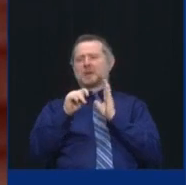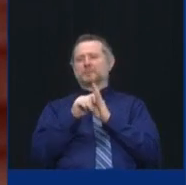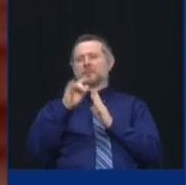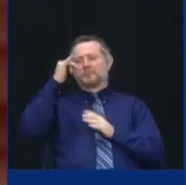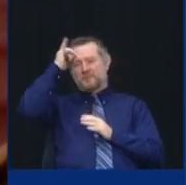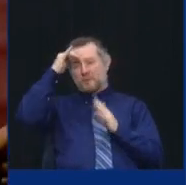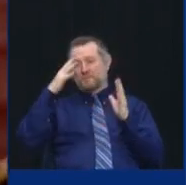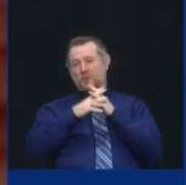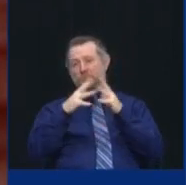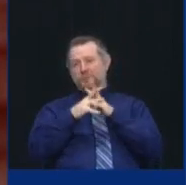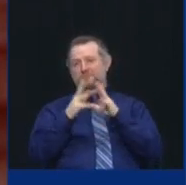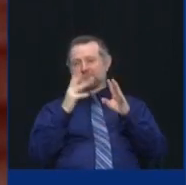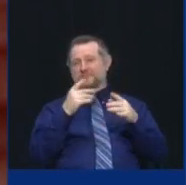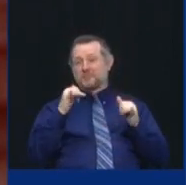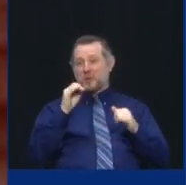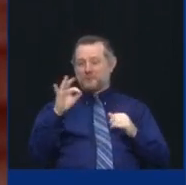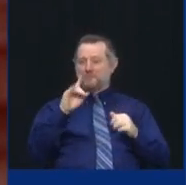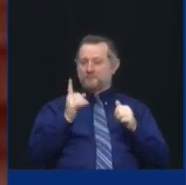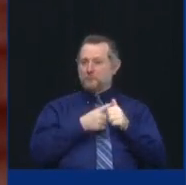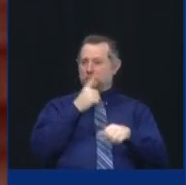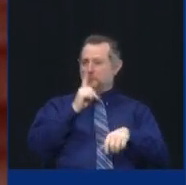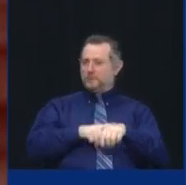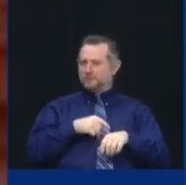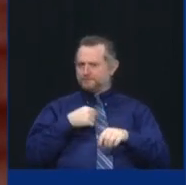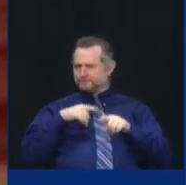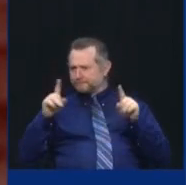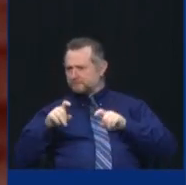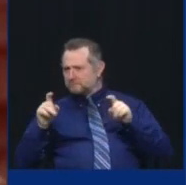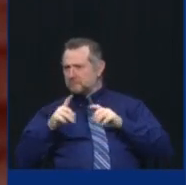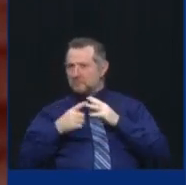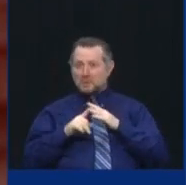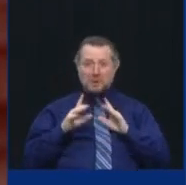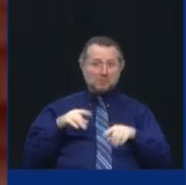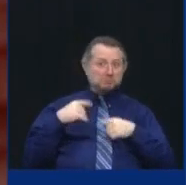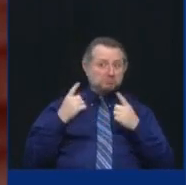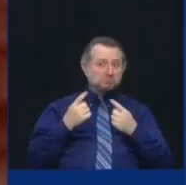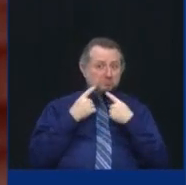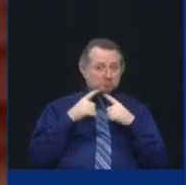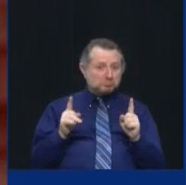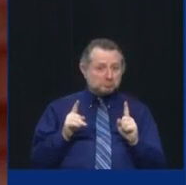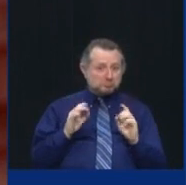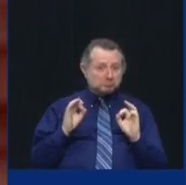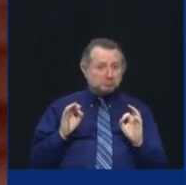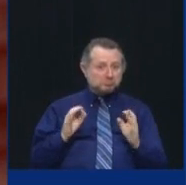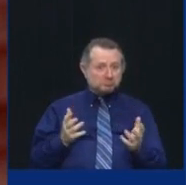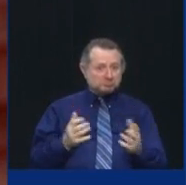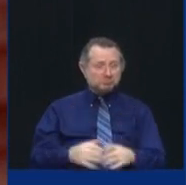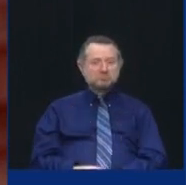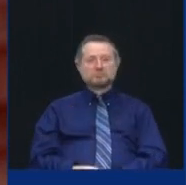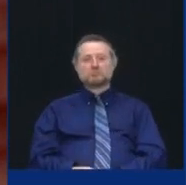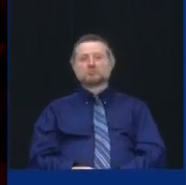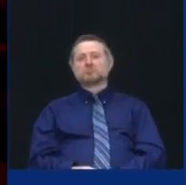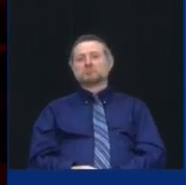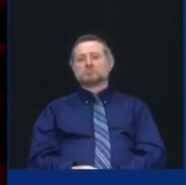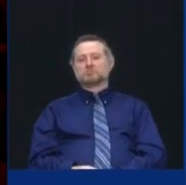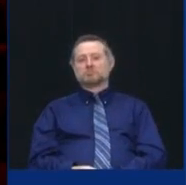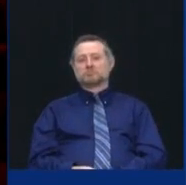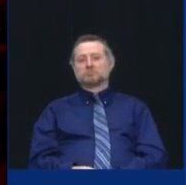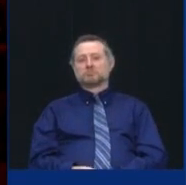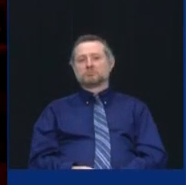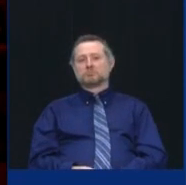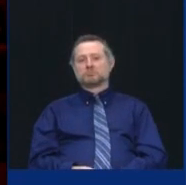made the playoffs. That was the first start of this, so it's been going on since then. This is just the culmination of that. Mr.